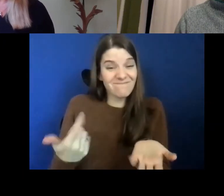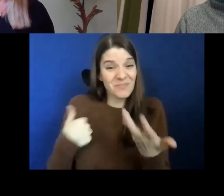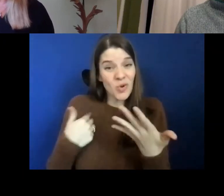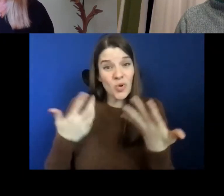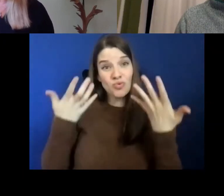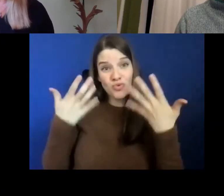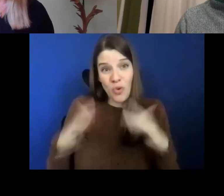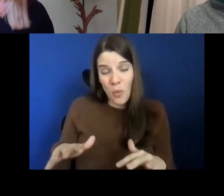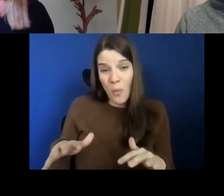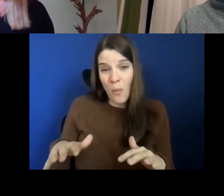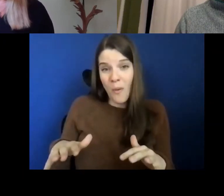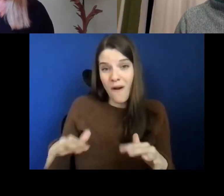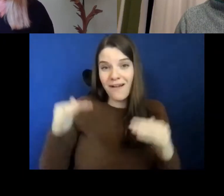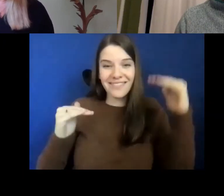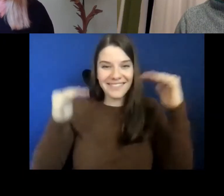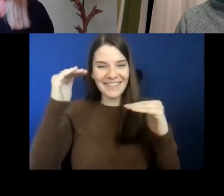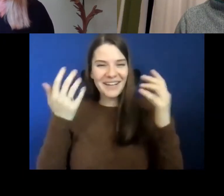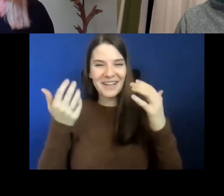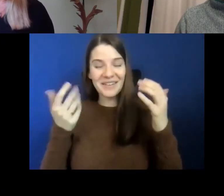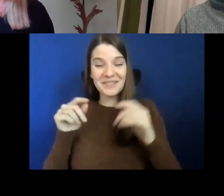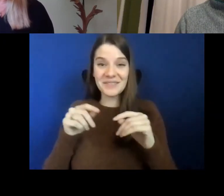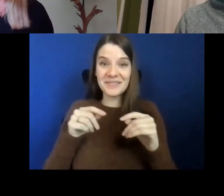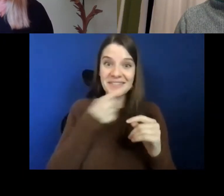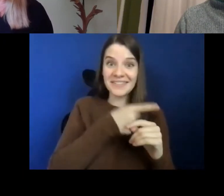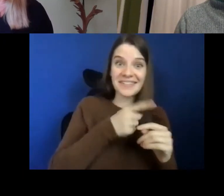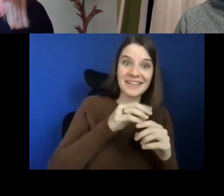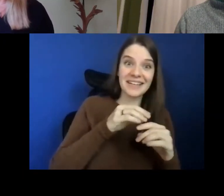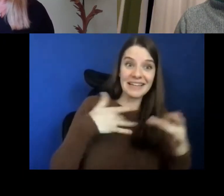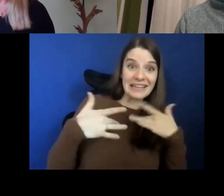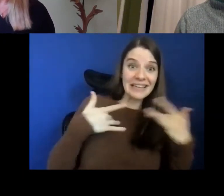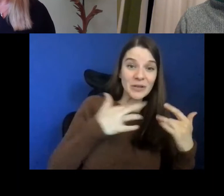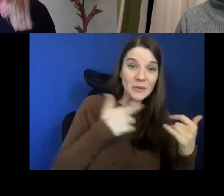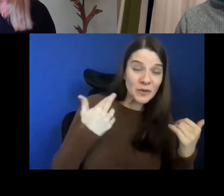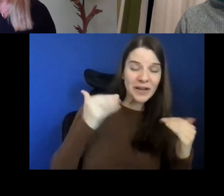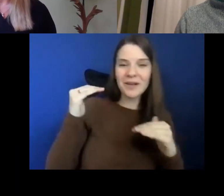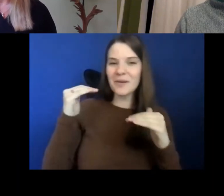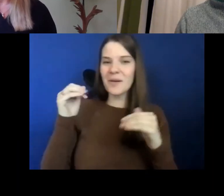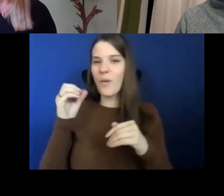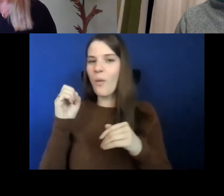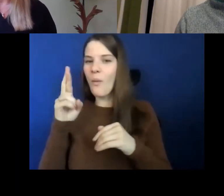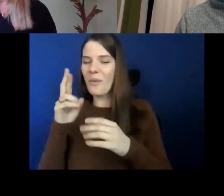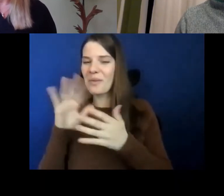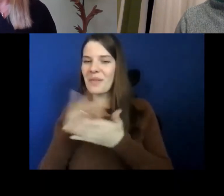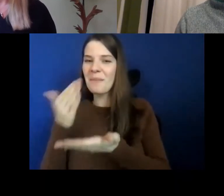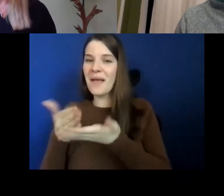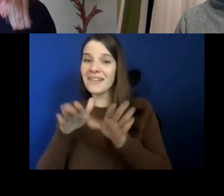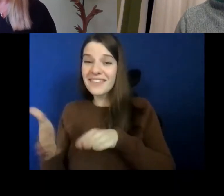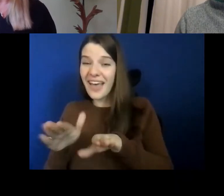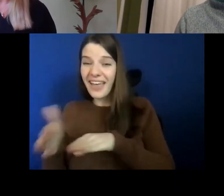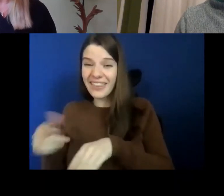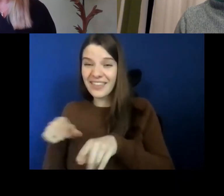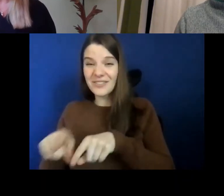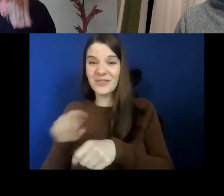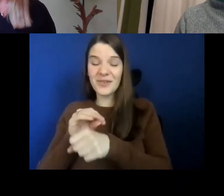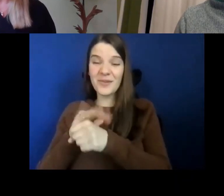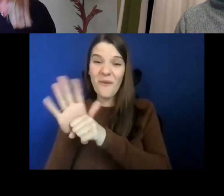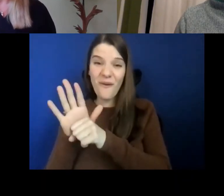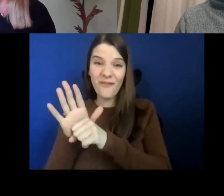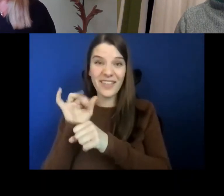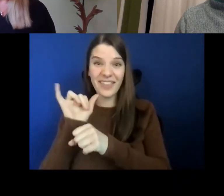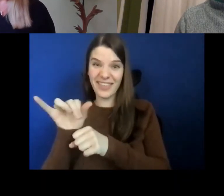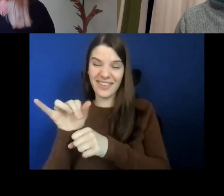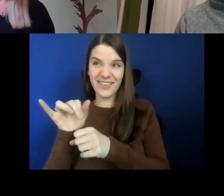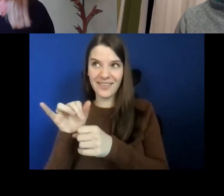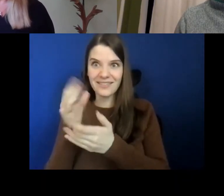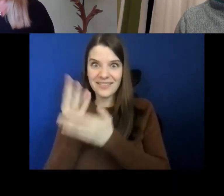the degree of infection and death that happened early on in this pandemic and in that mid-surge to happen